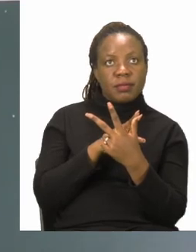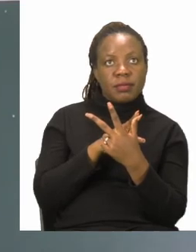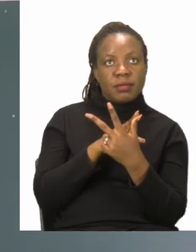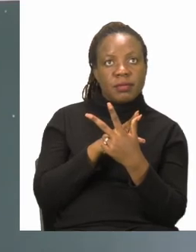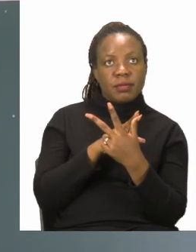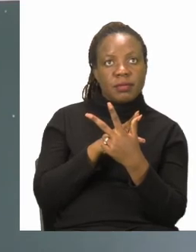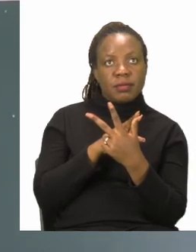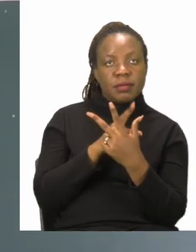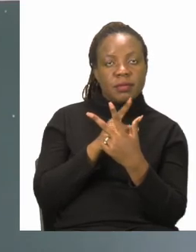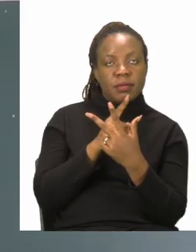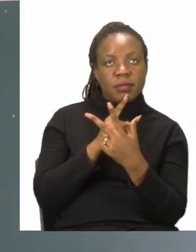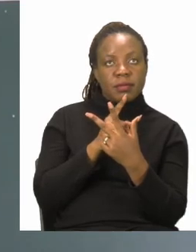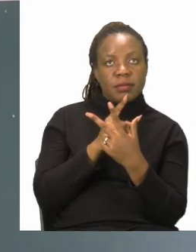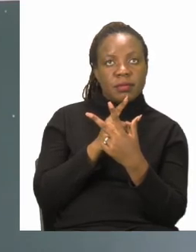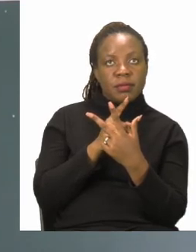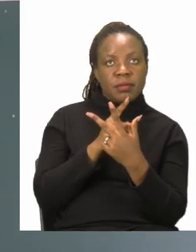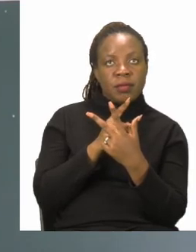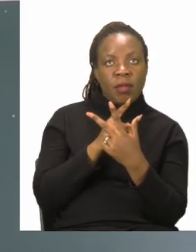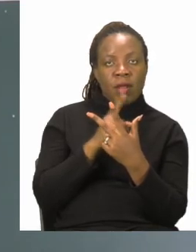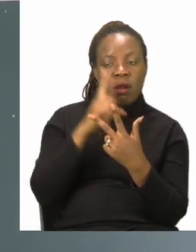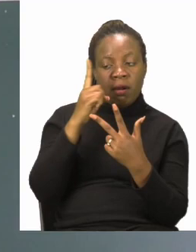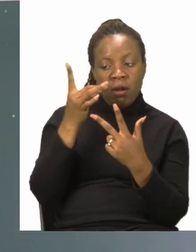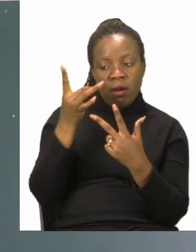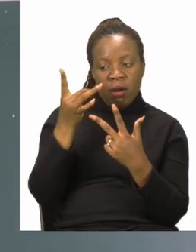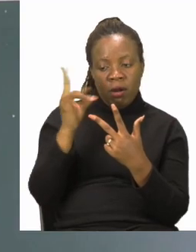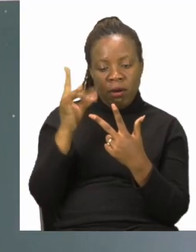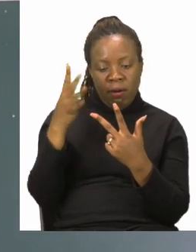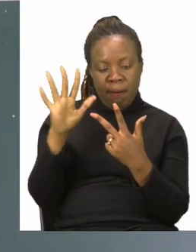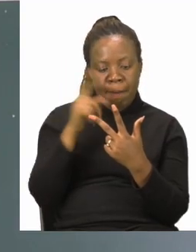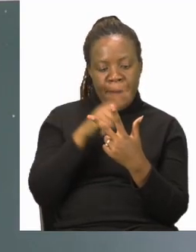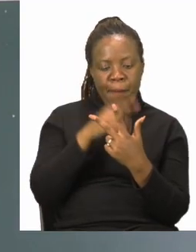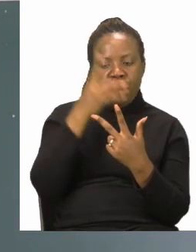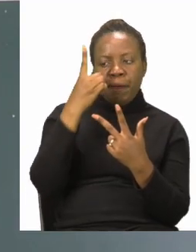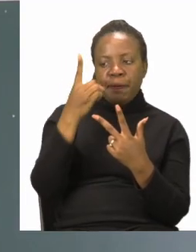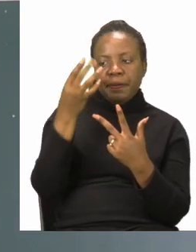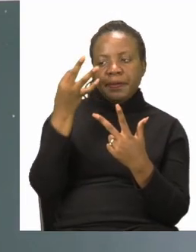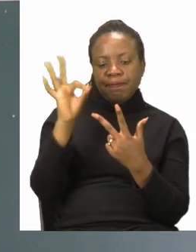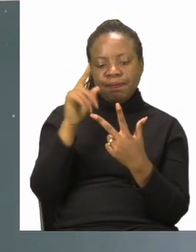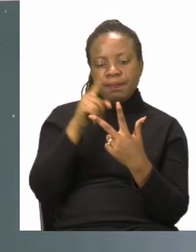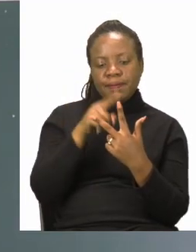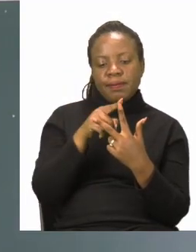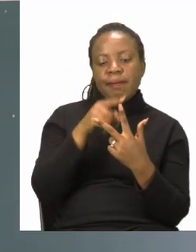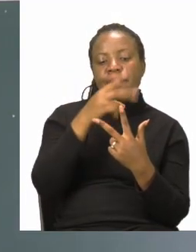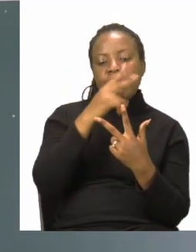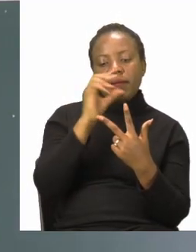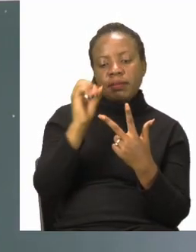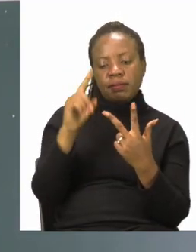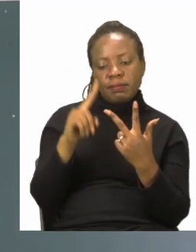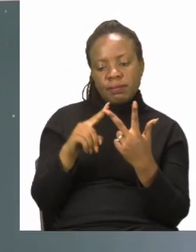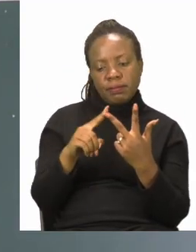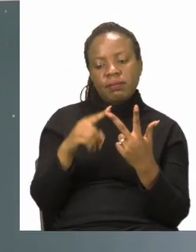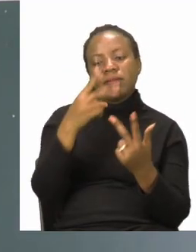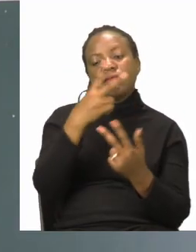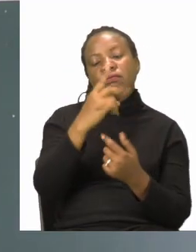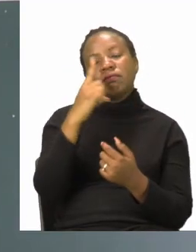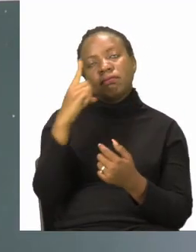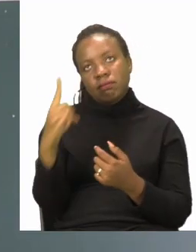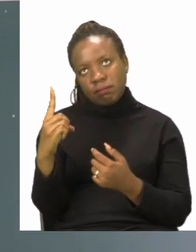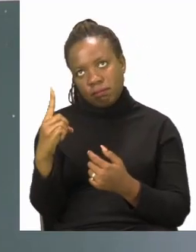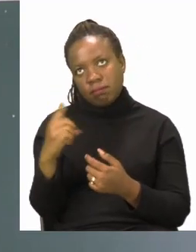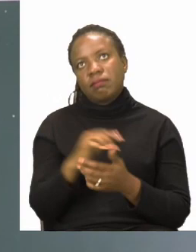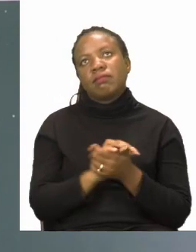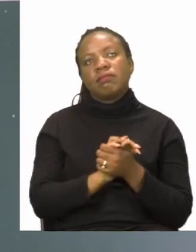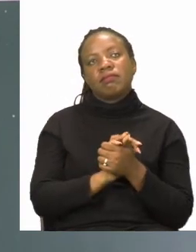be. So we stopped at 18, so we say 19, 20,